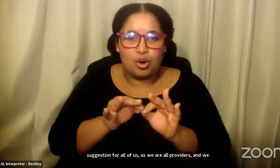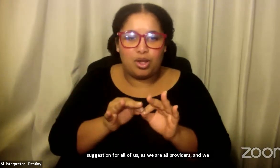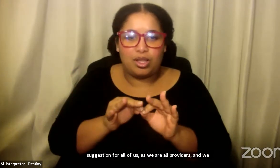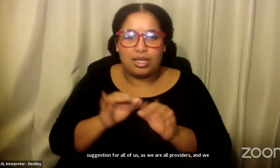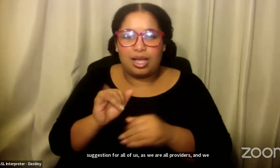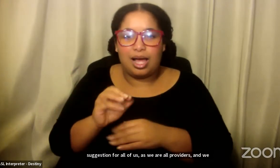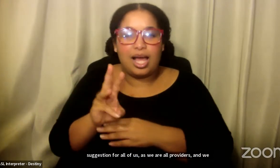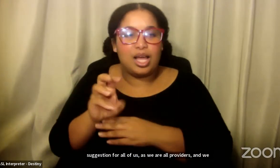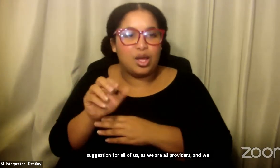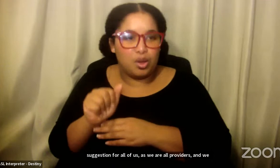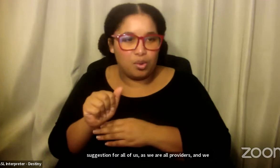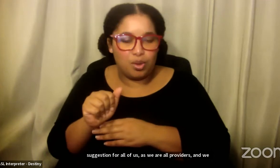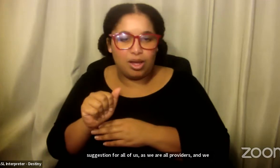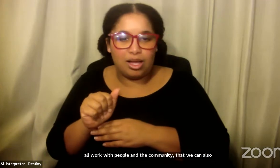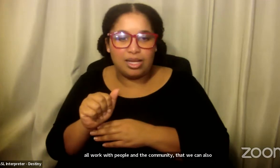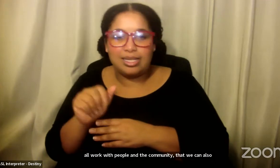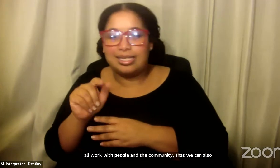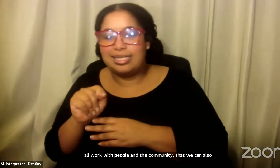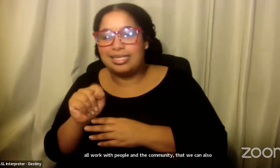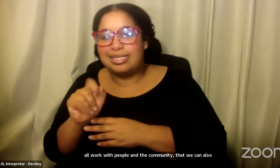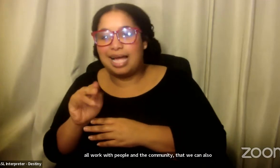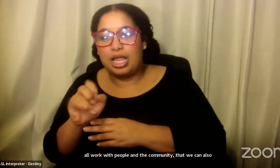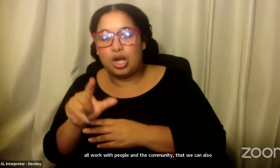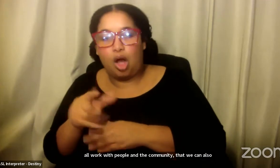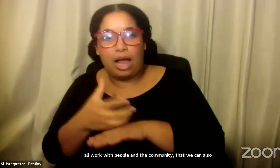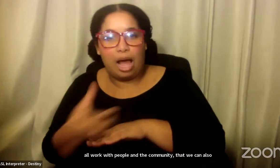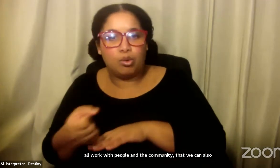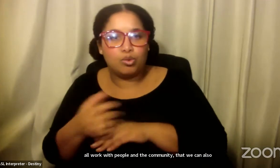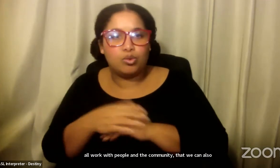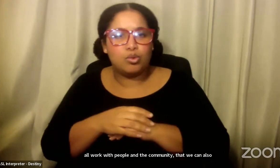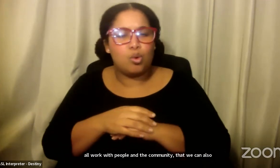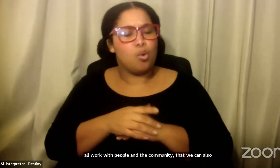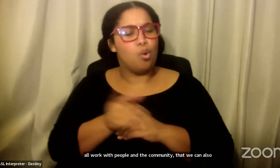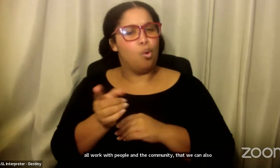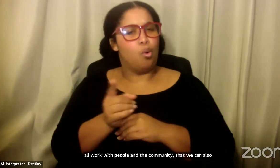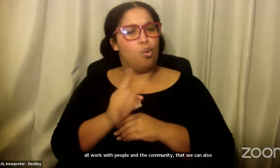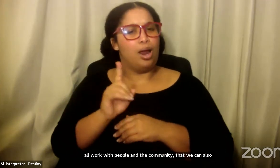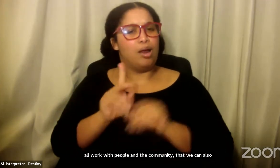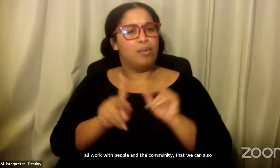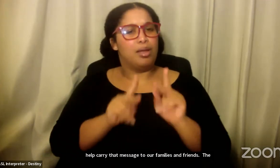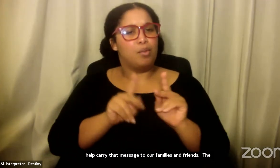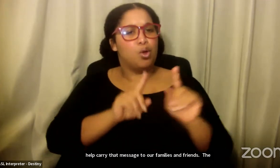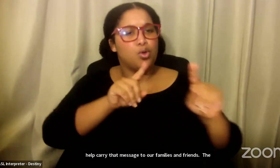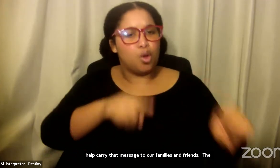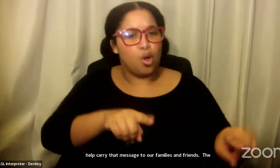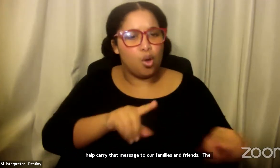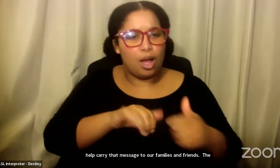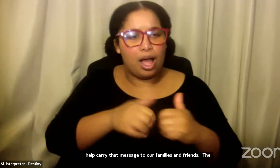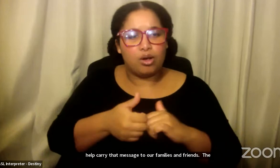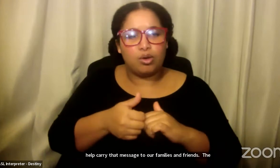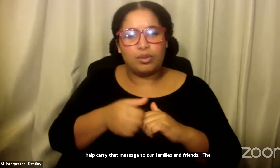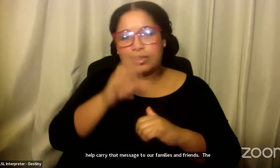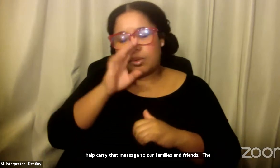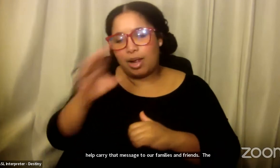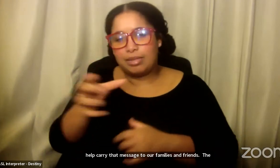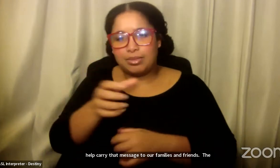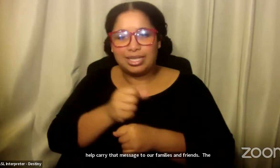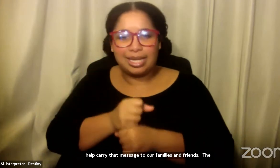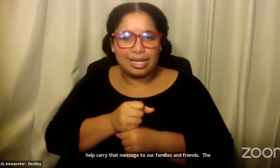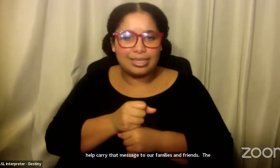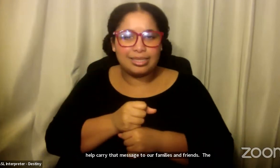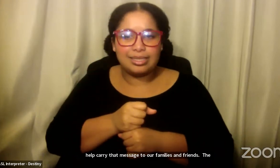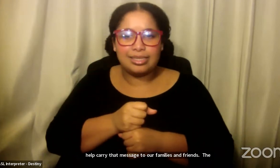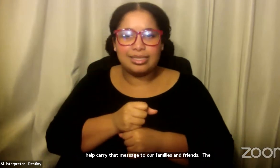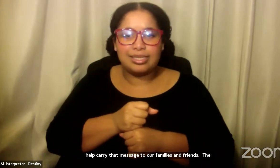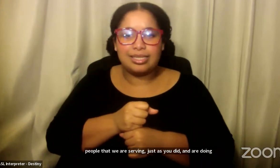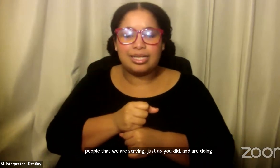Iowa Tylenol is out? You know, where can people go? Where can we direct people to go to get, you know,